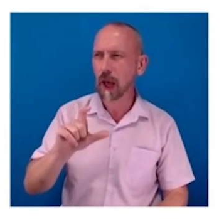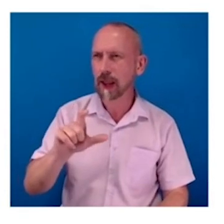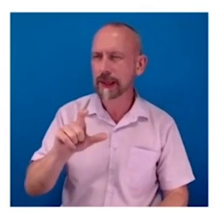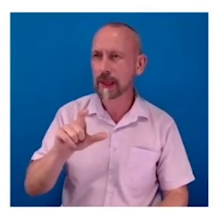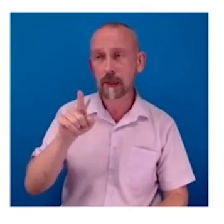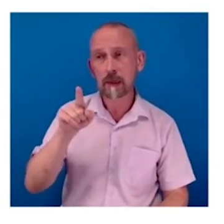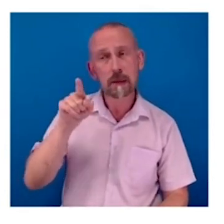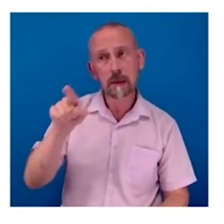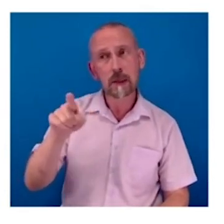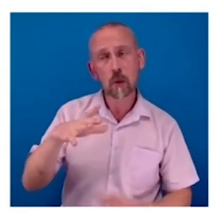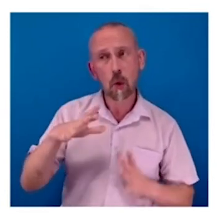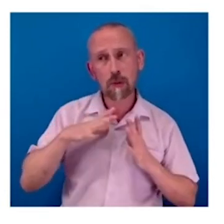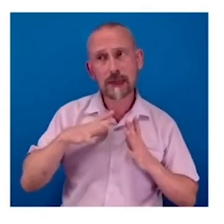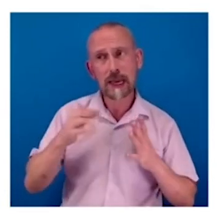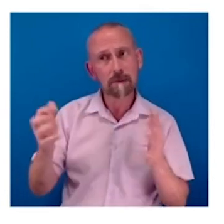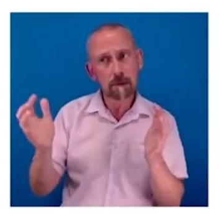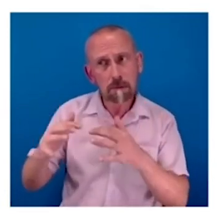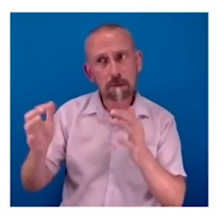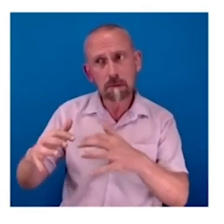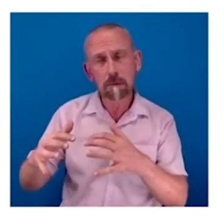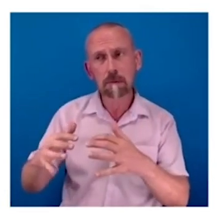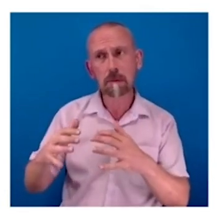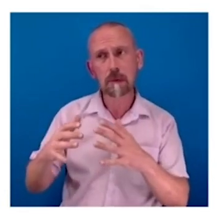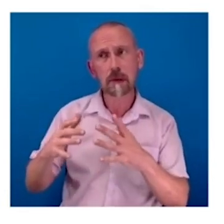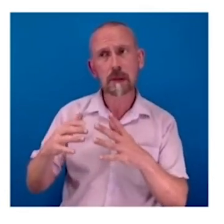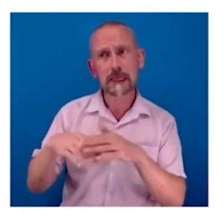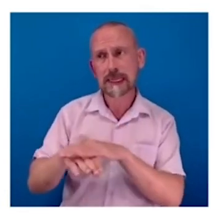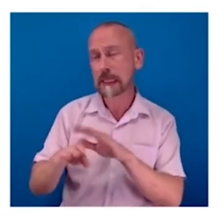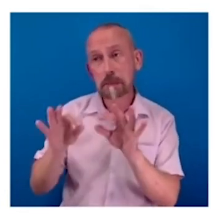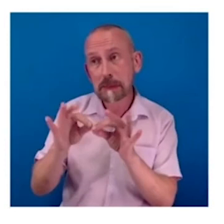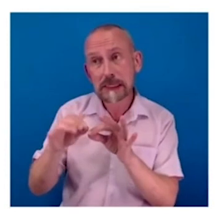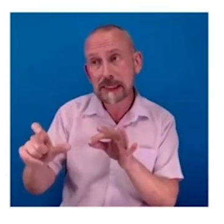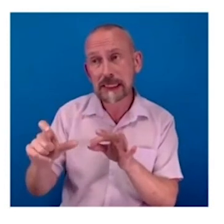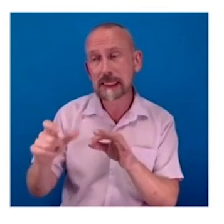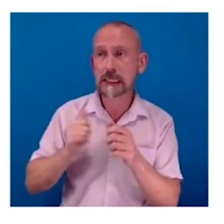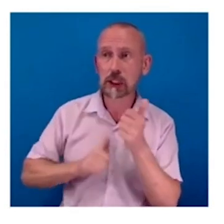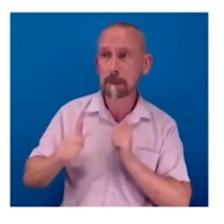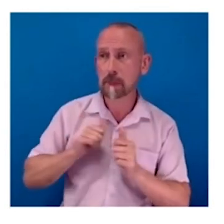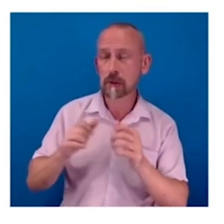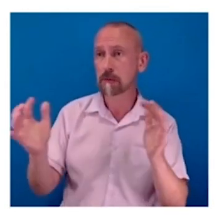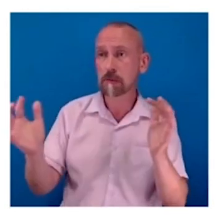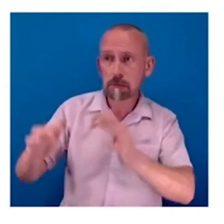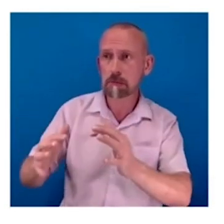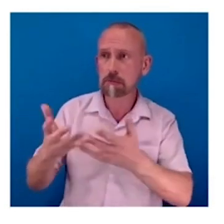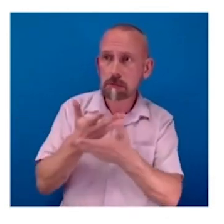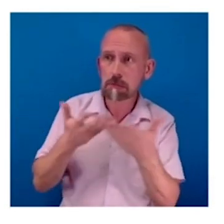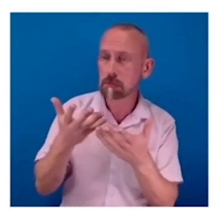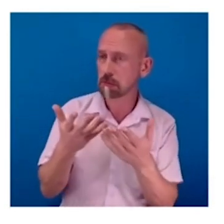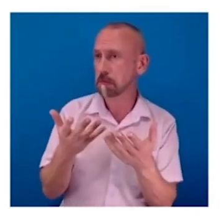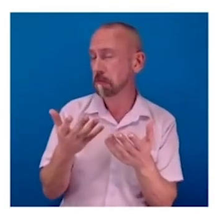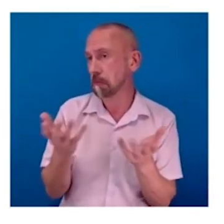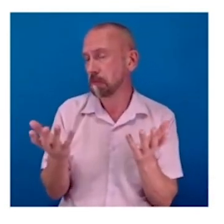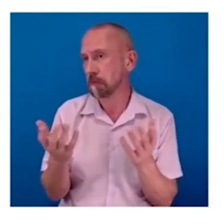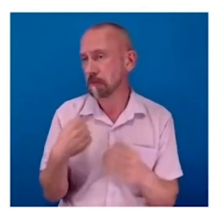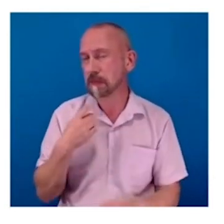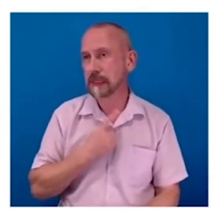your champions together? Do you already network with them in the BBC? And because they may already be a place where people can join in. I am concerned